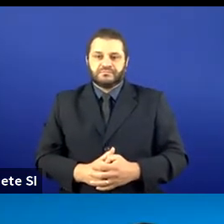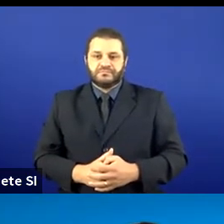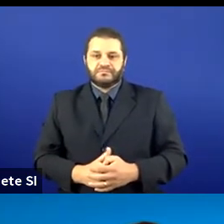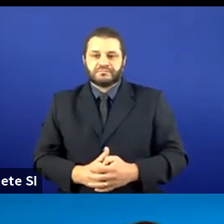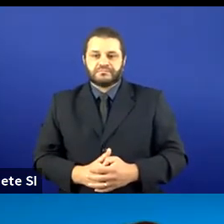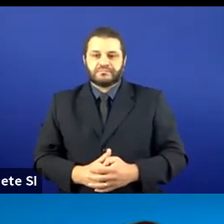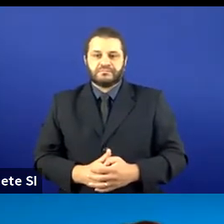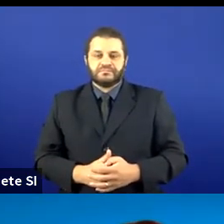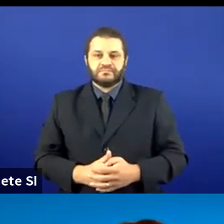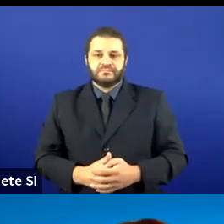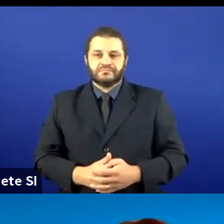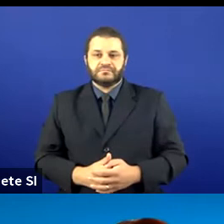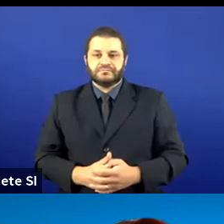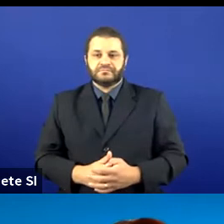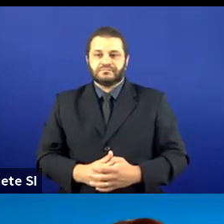in 2016.